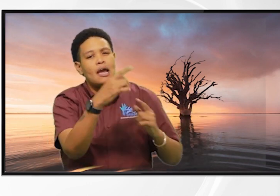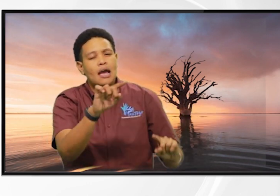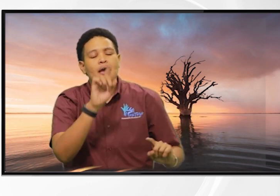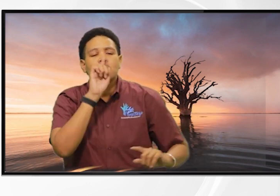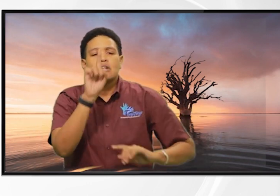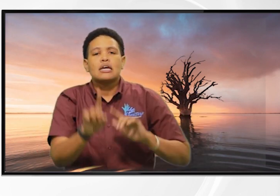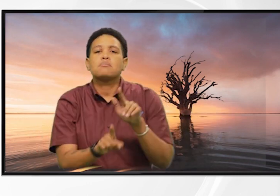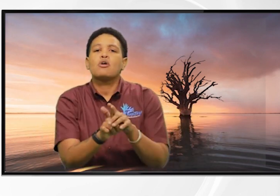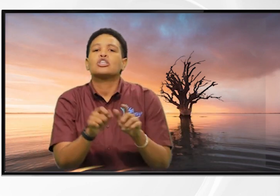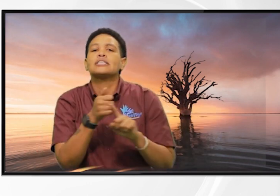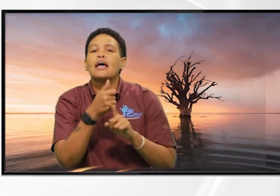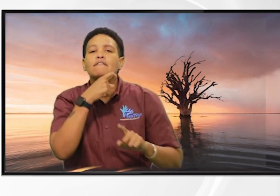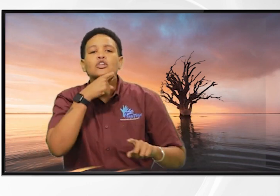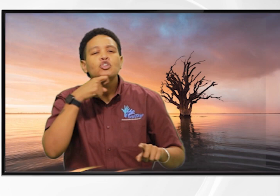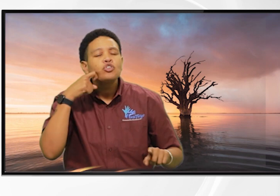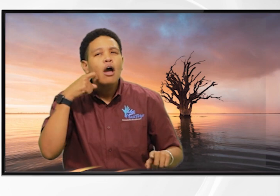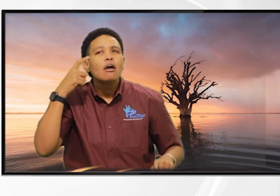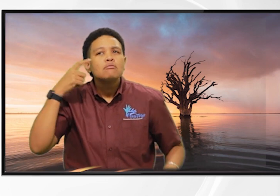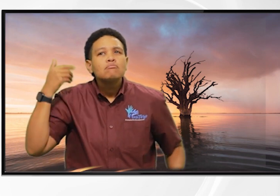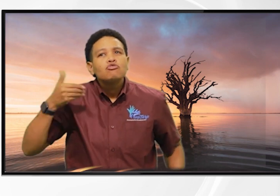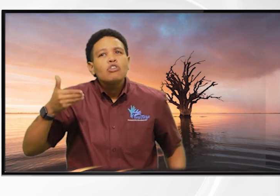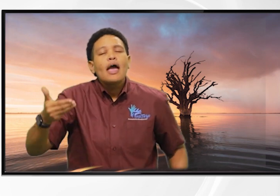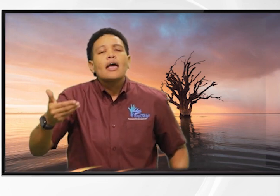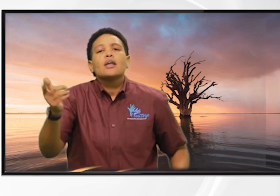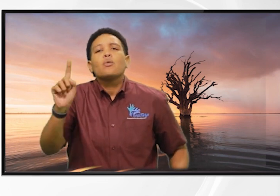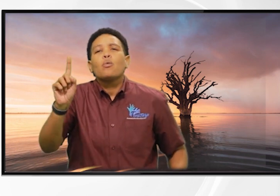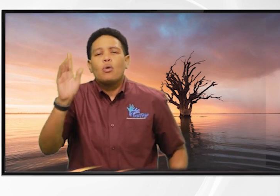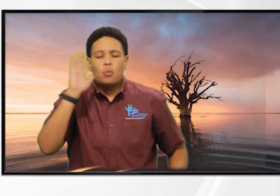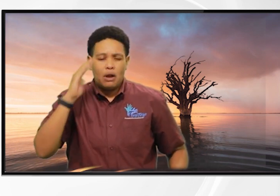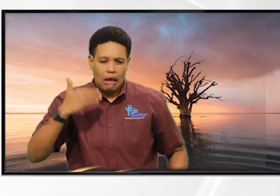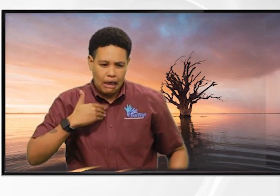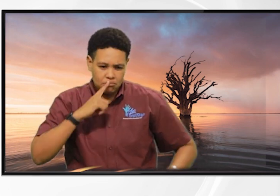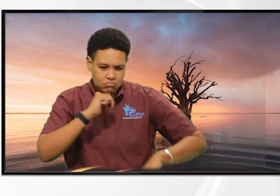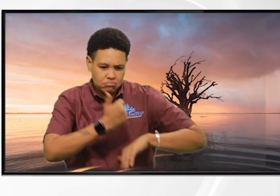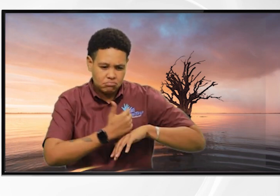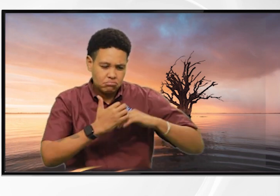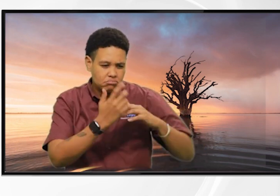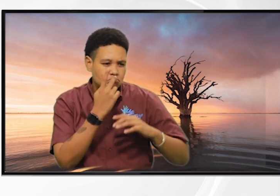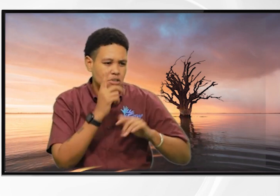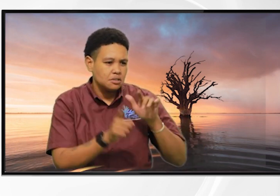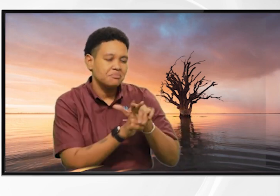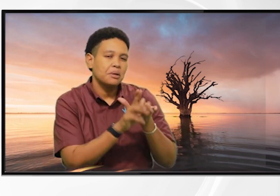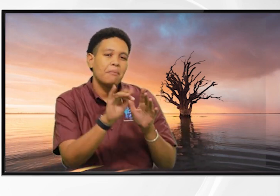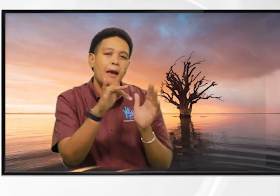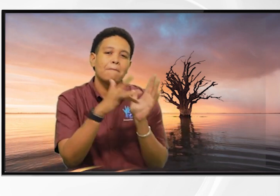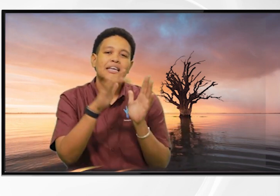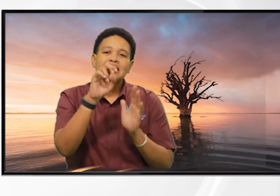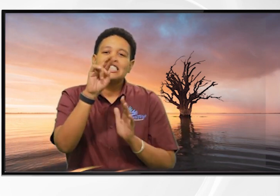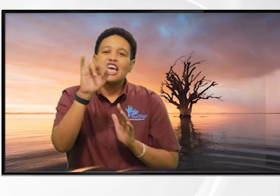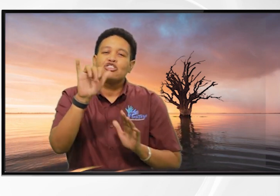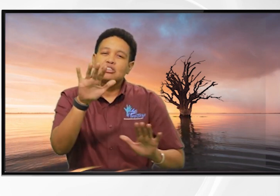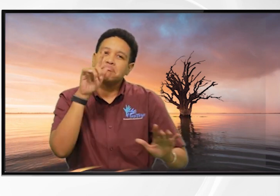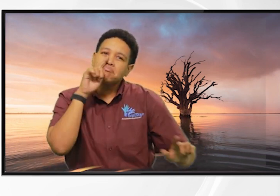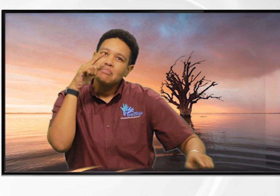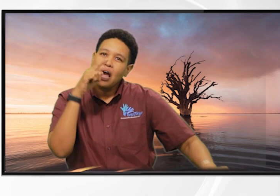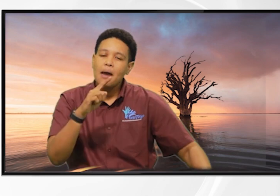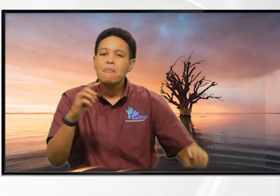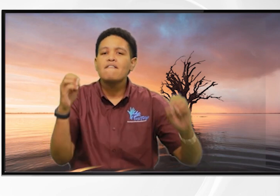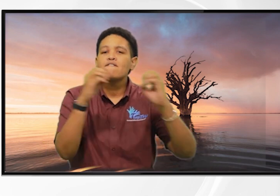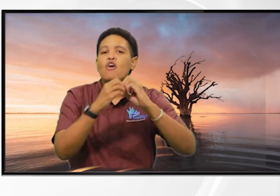the emergence of a drying trend which will have established itself by mid-century and which